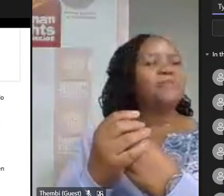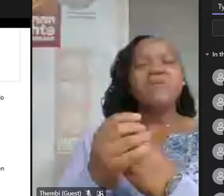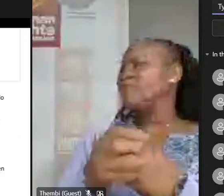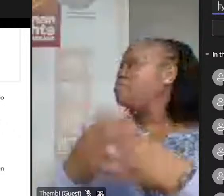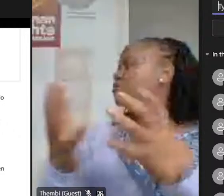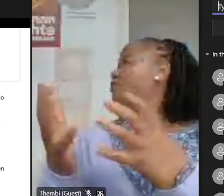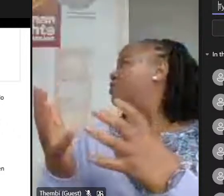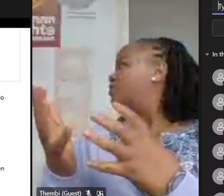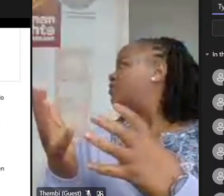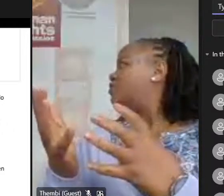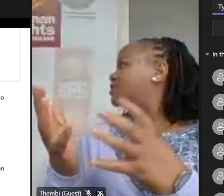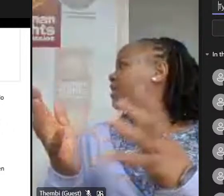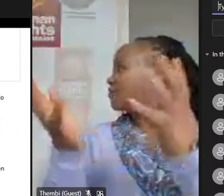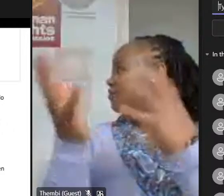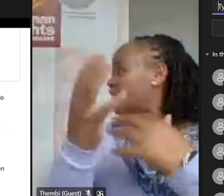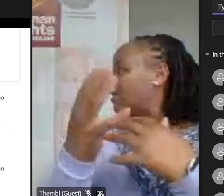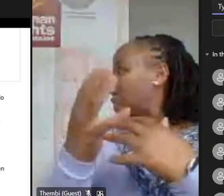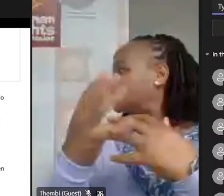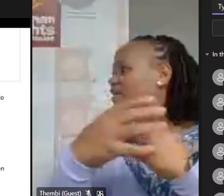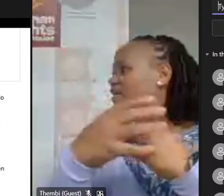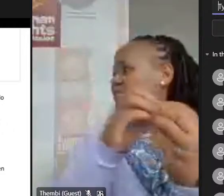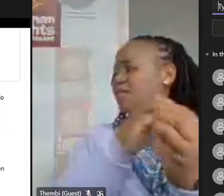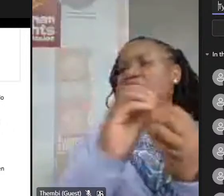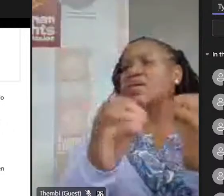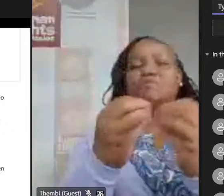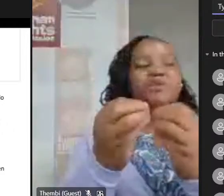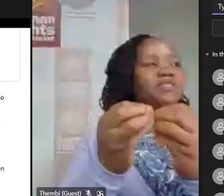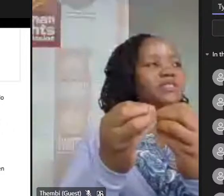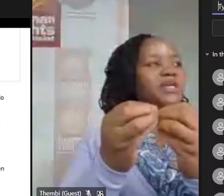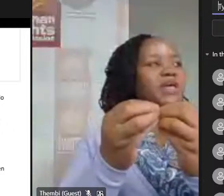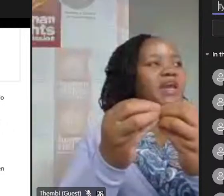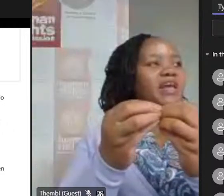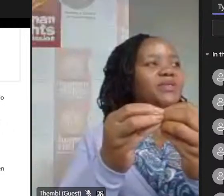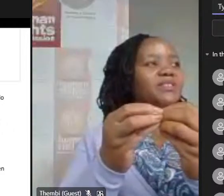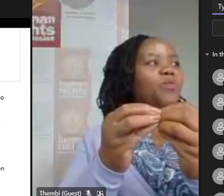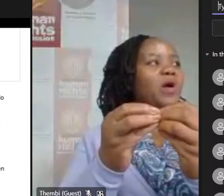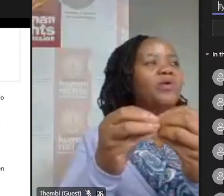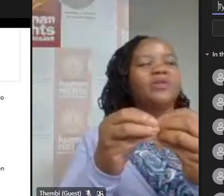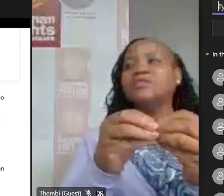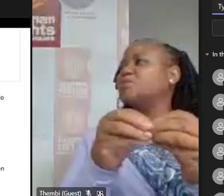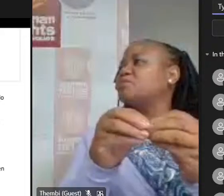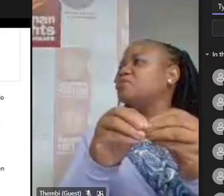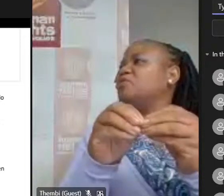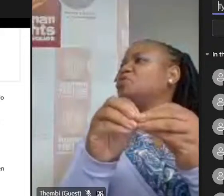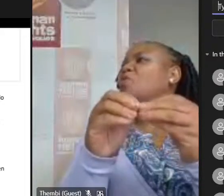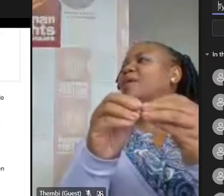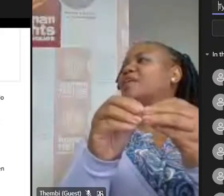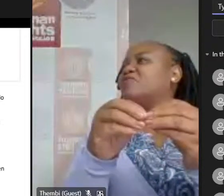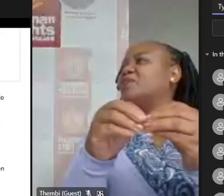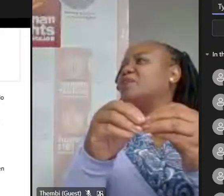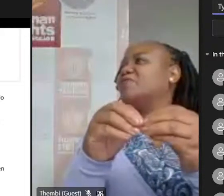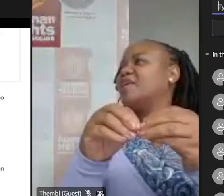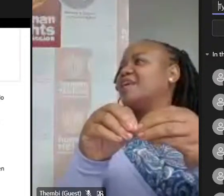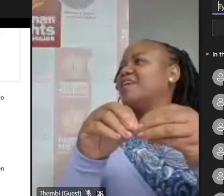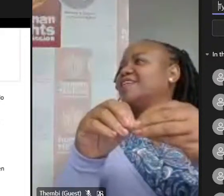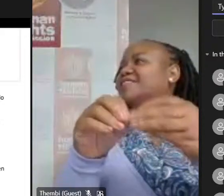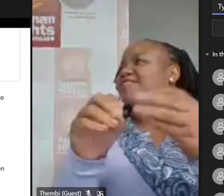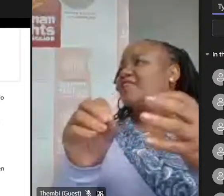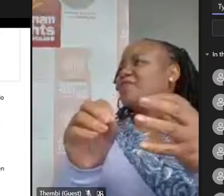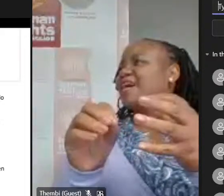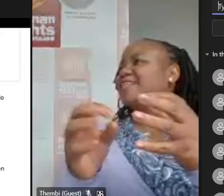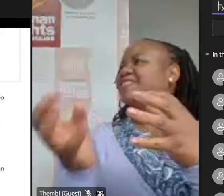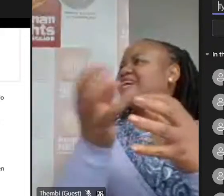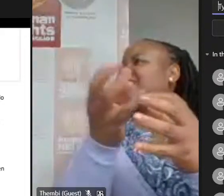really make beautiful uniforms out of that, these African prints. And I was saying, wow, would be so wonderful if in